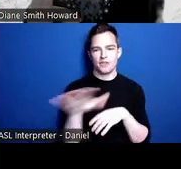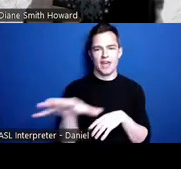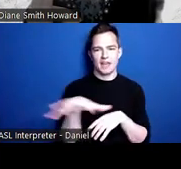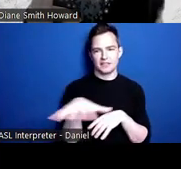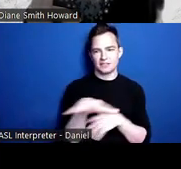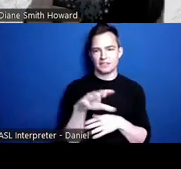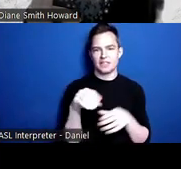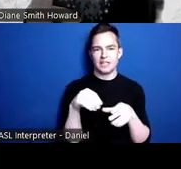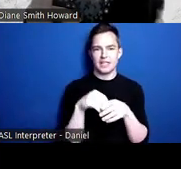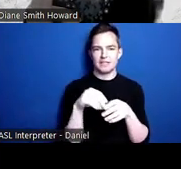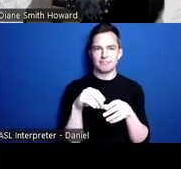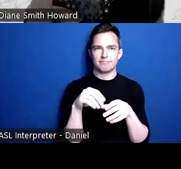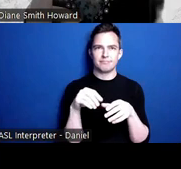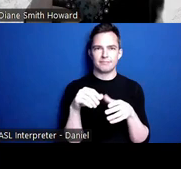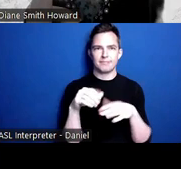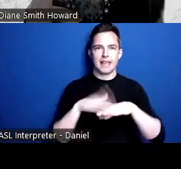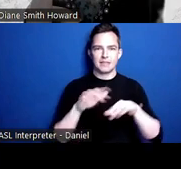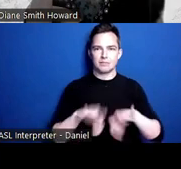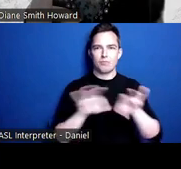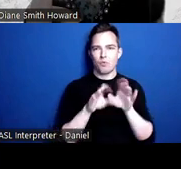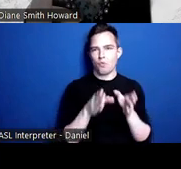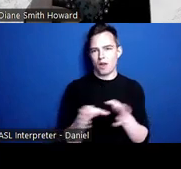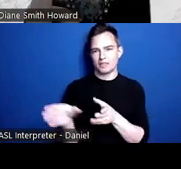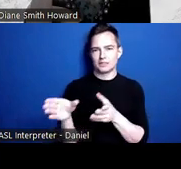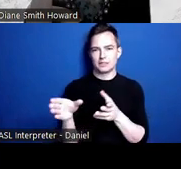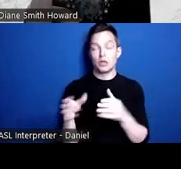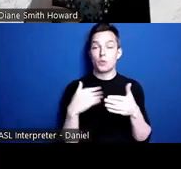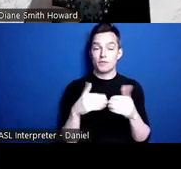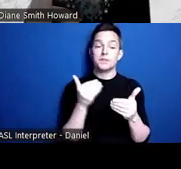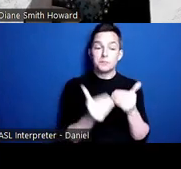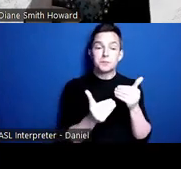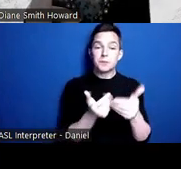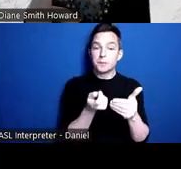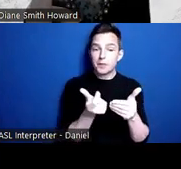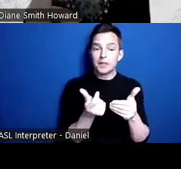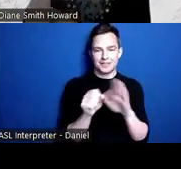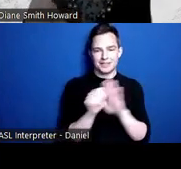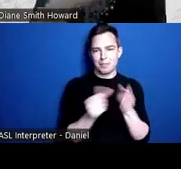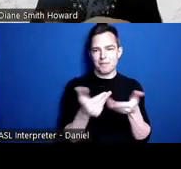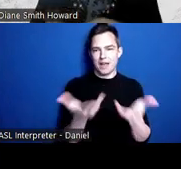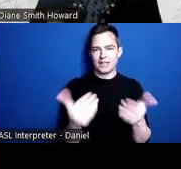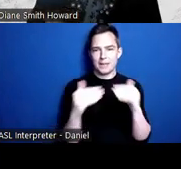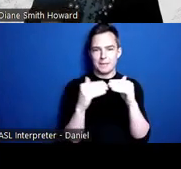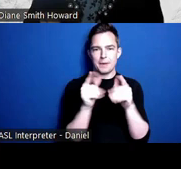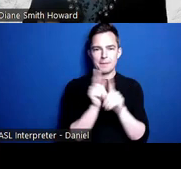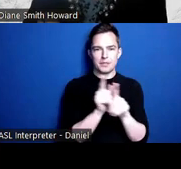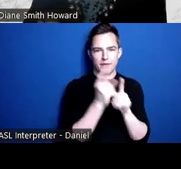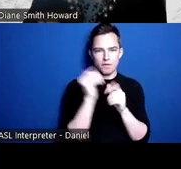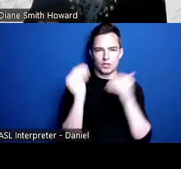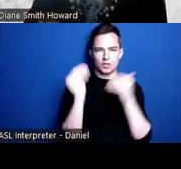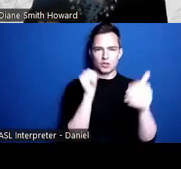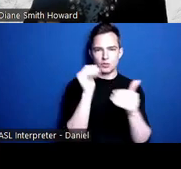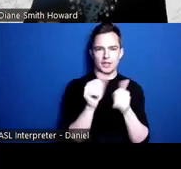meaningful way. I think we've come a little ways in terms of our state providing peer mentoring for adults with